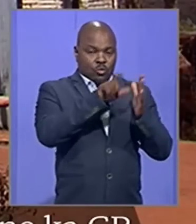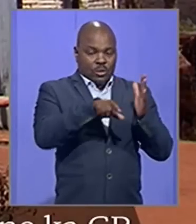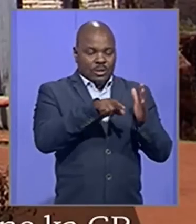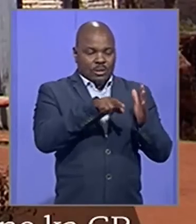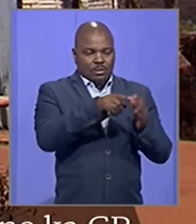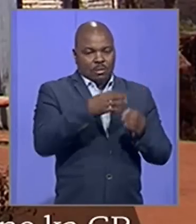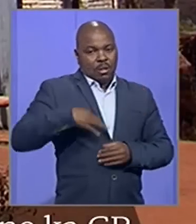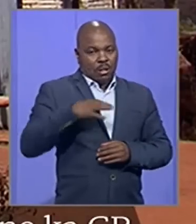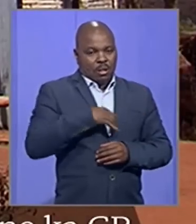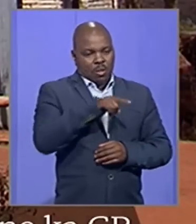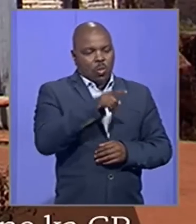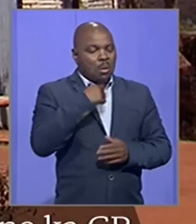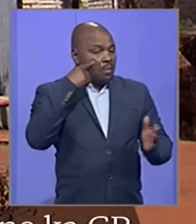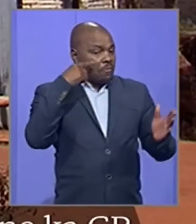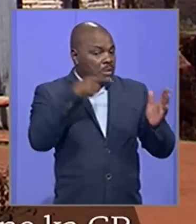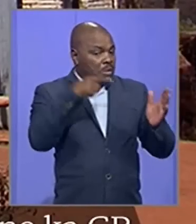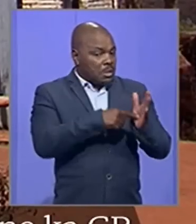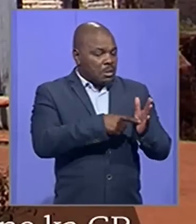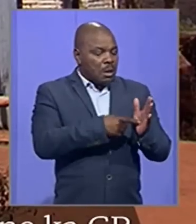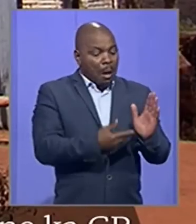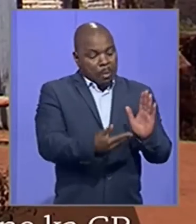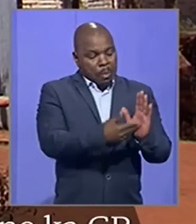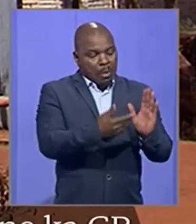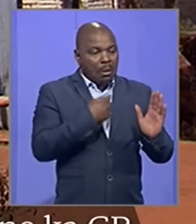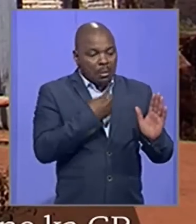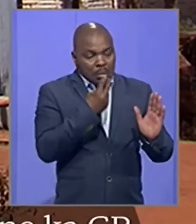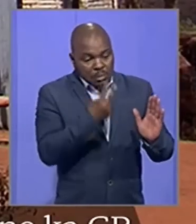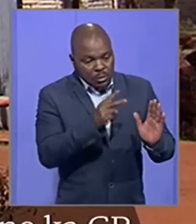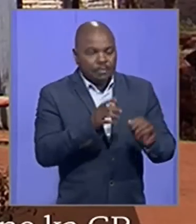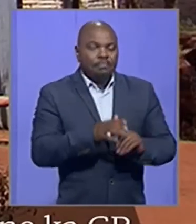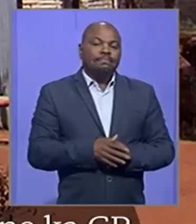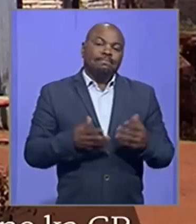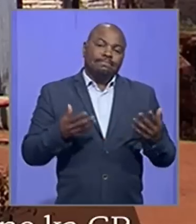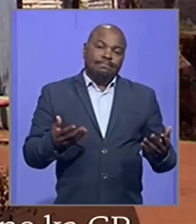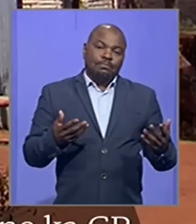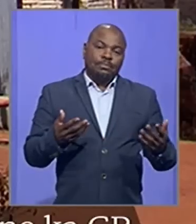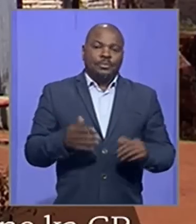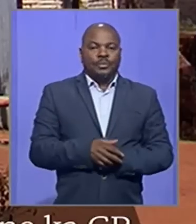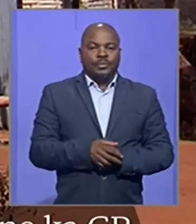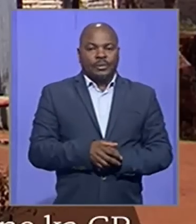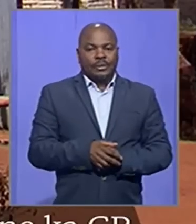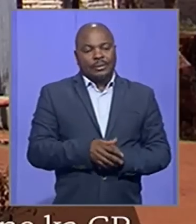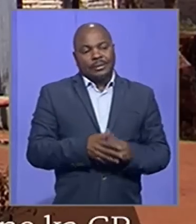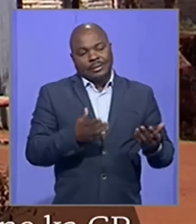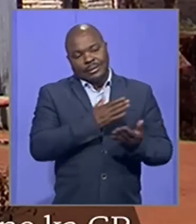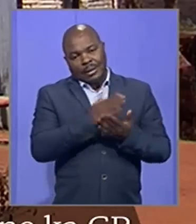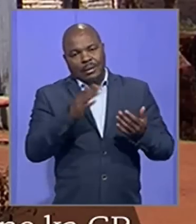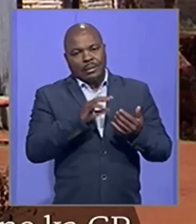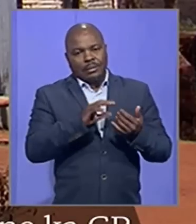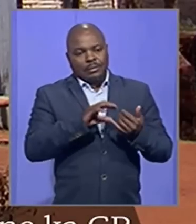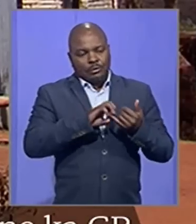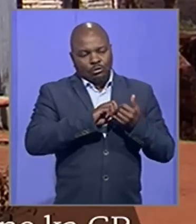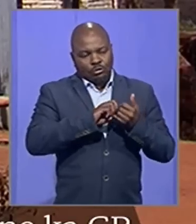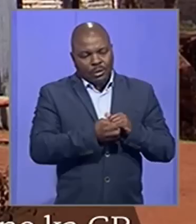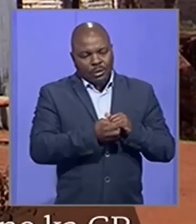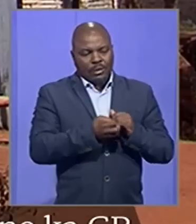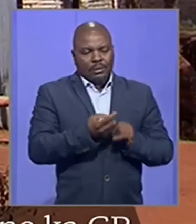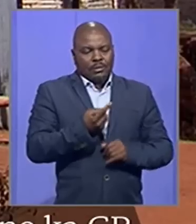ka botlhatsi bo re bo boneng re a bona gore awa ba lekile gore ba tšee bophelo ba